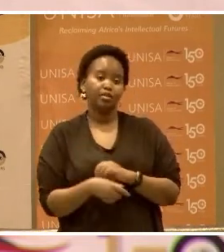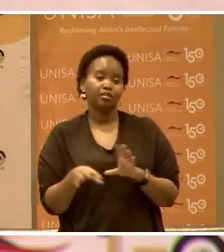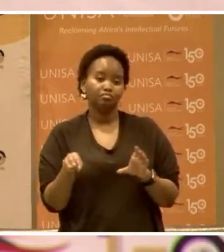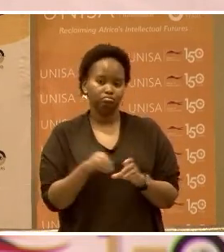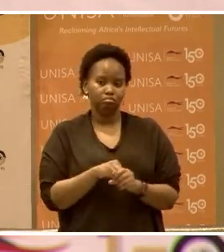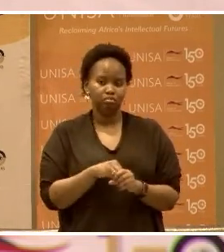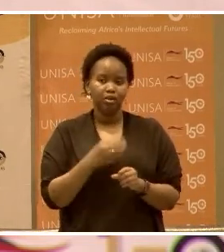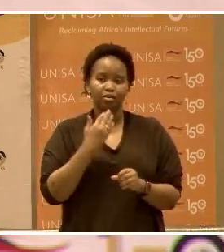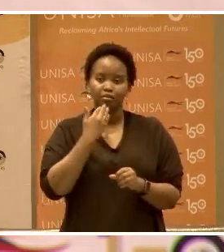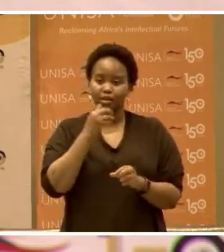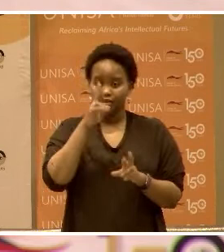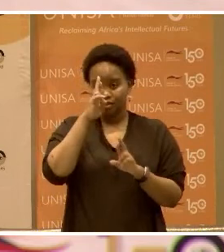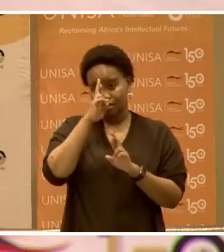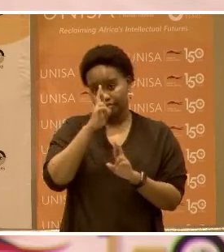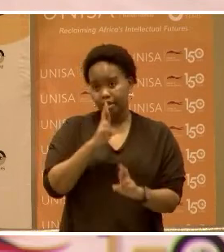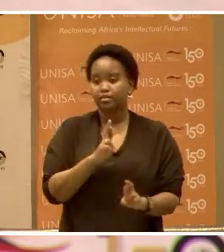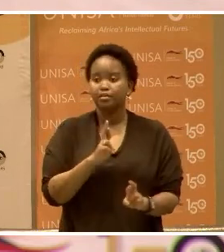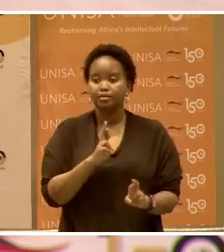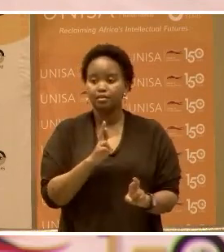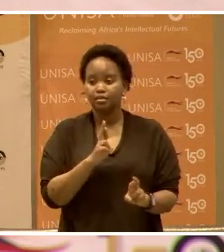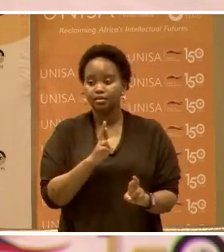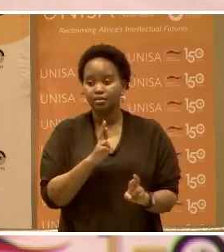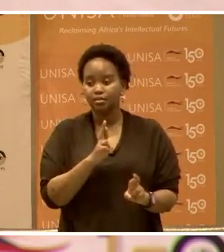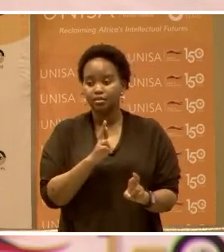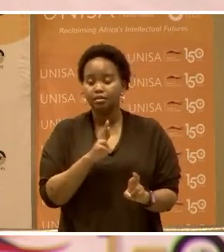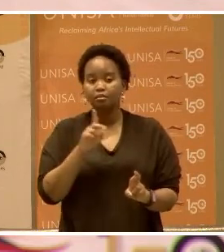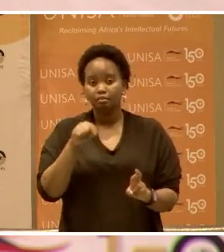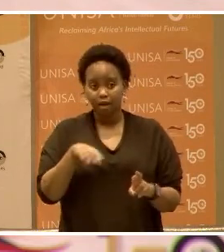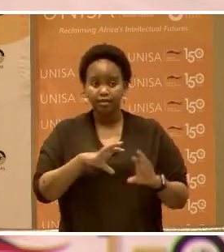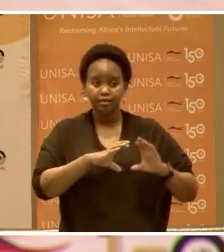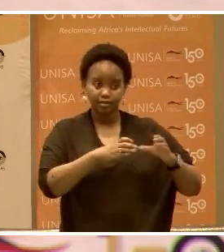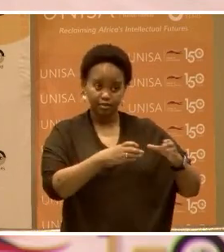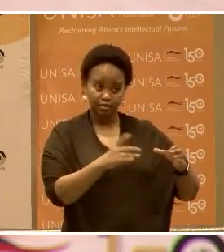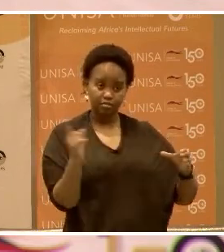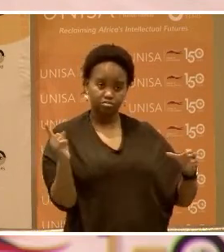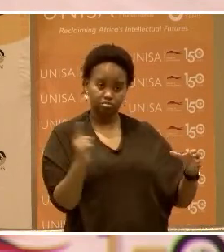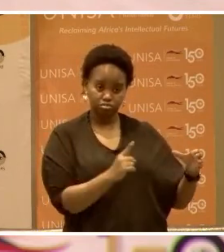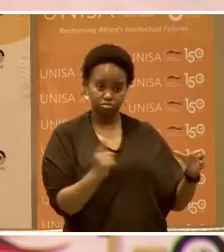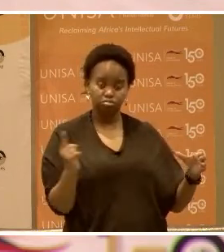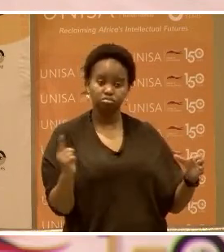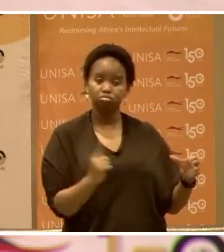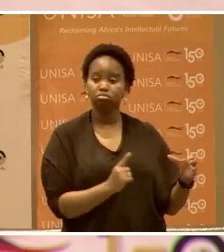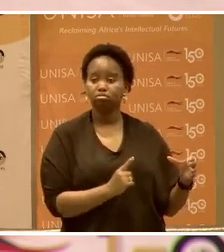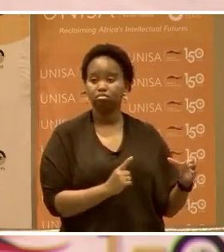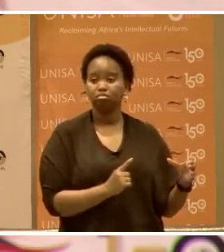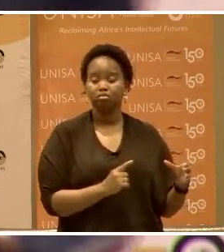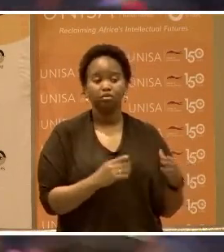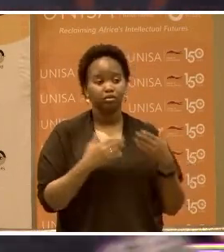respect that and be in the sessions. We don't expect sessions to be empty. Thank you.